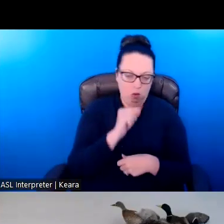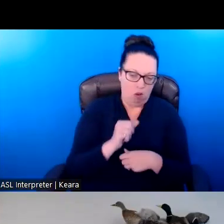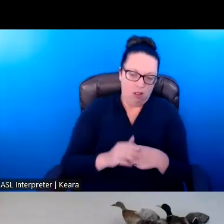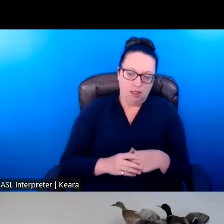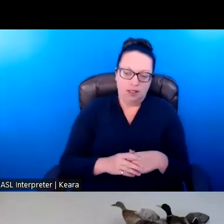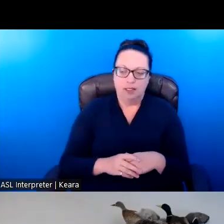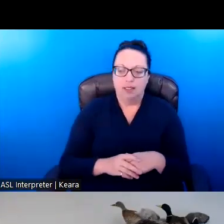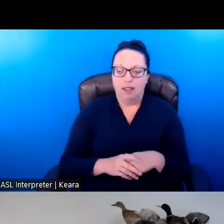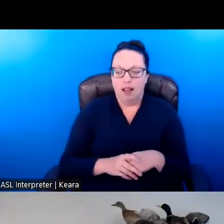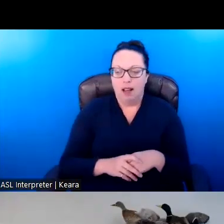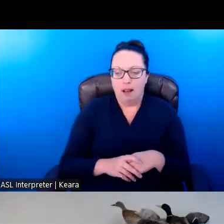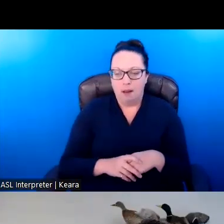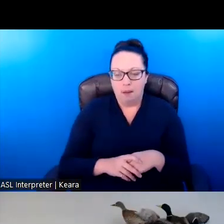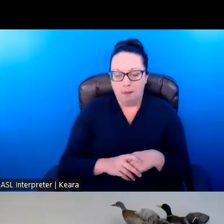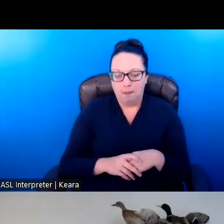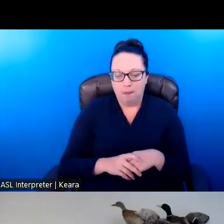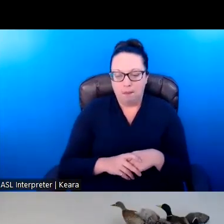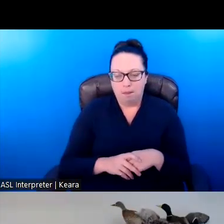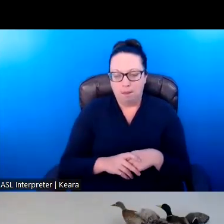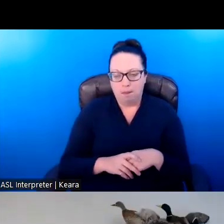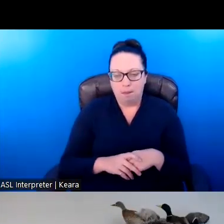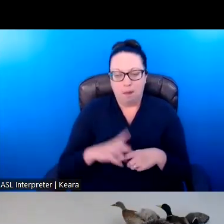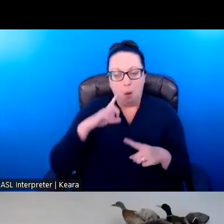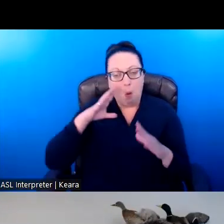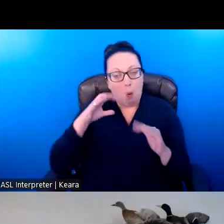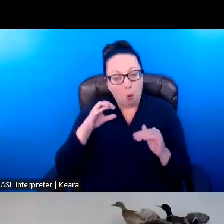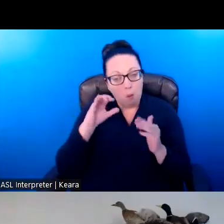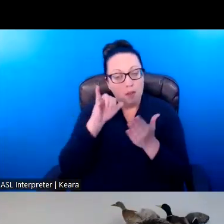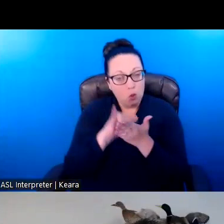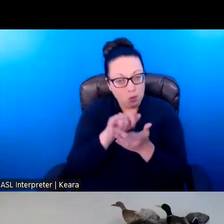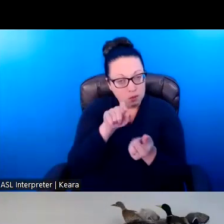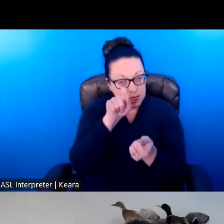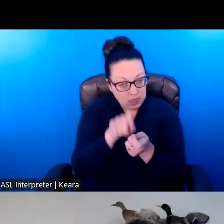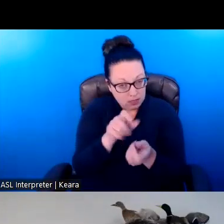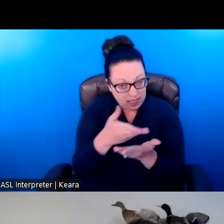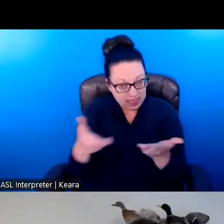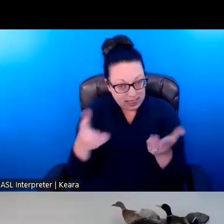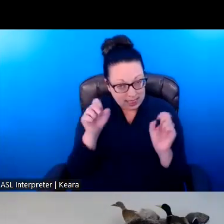Again, I hope that those specific things help. It's